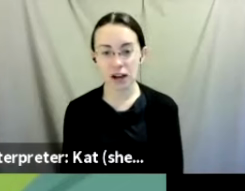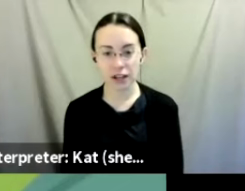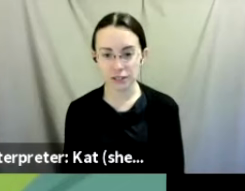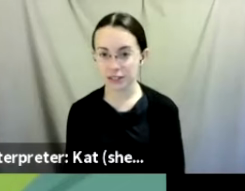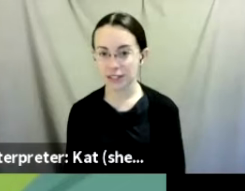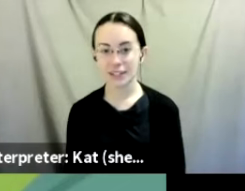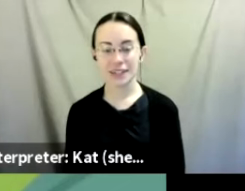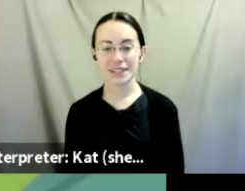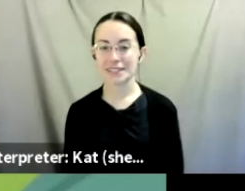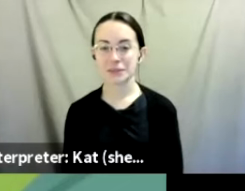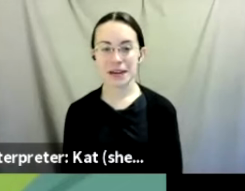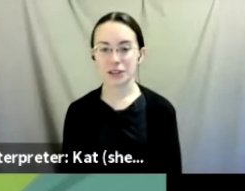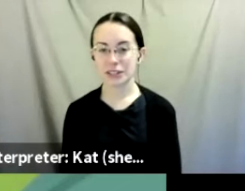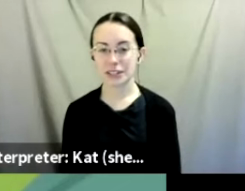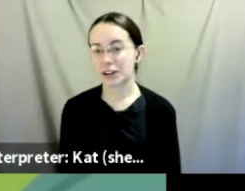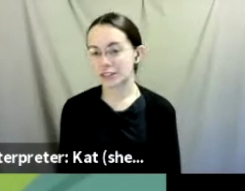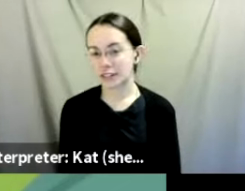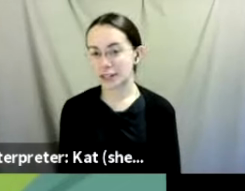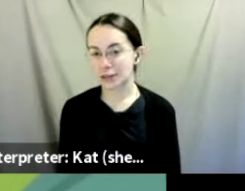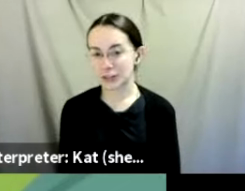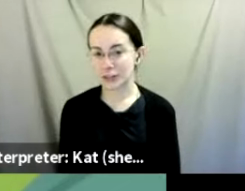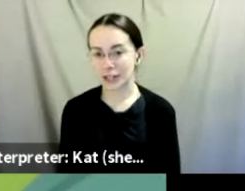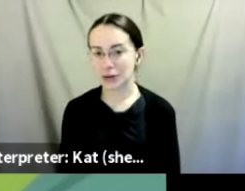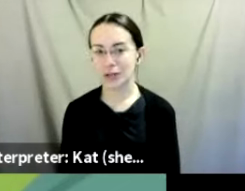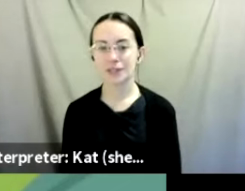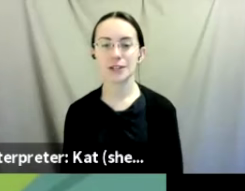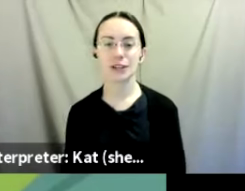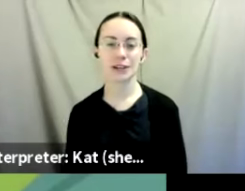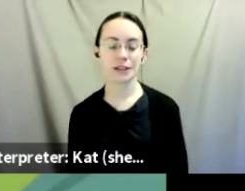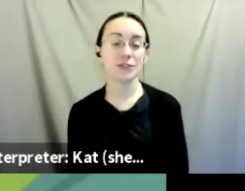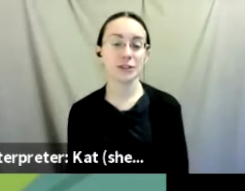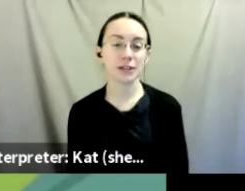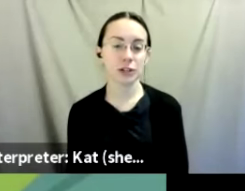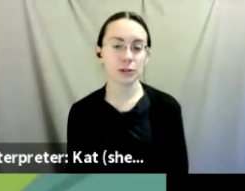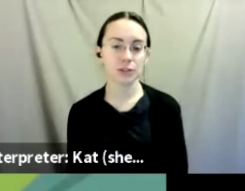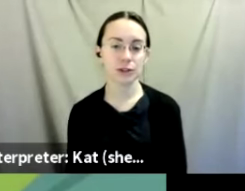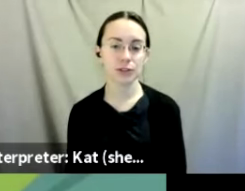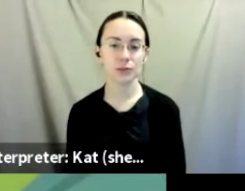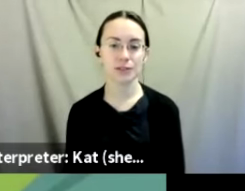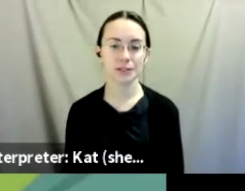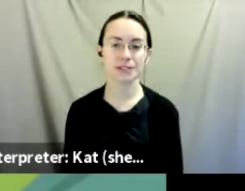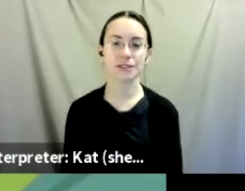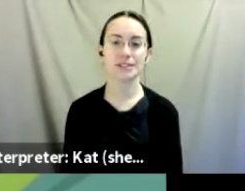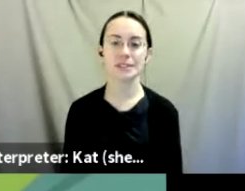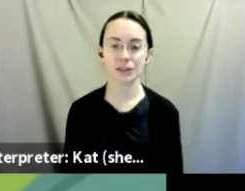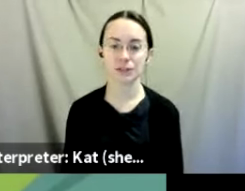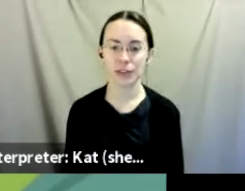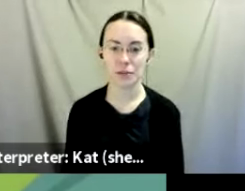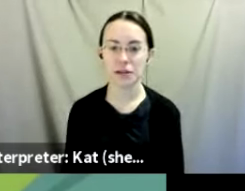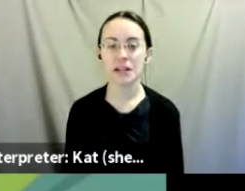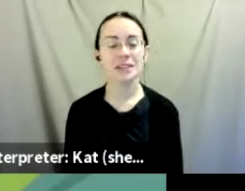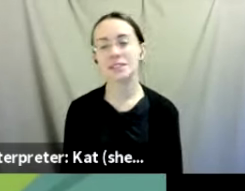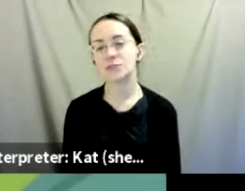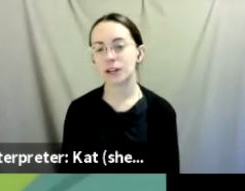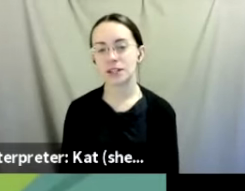liked it a lot. It didn't matter that they saw sign language on the video, even if a hearing person felt that it wasn't necessarily designed for